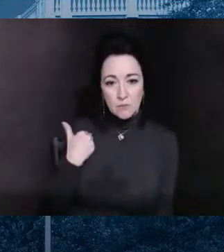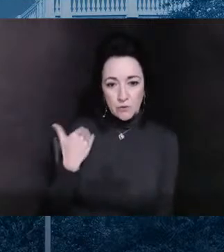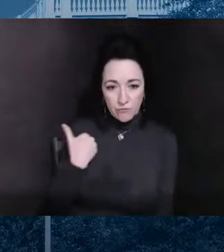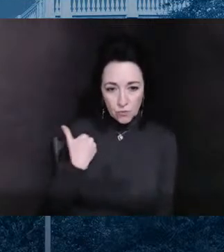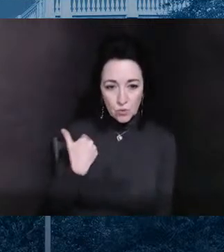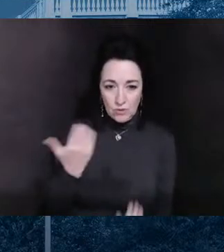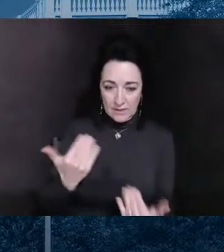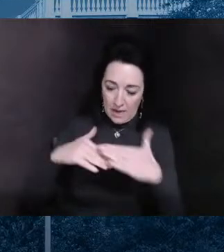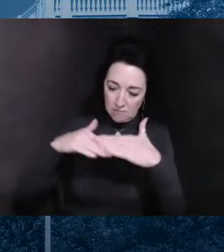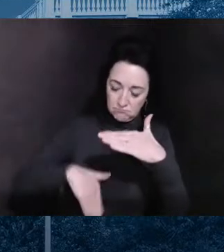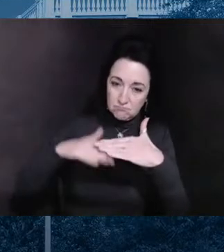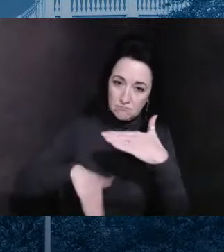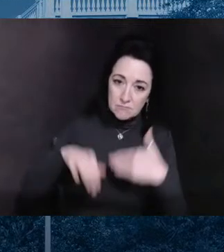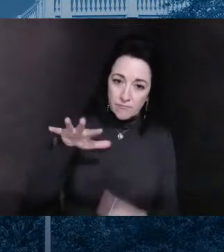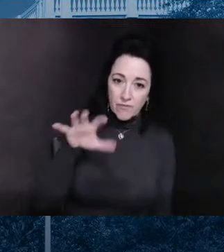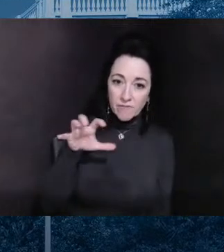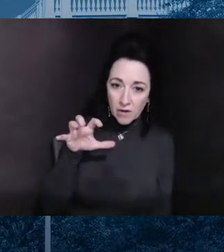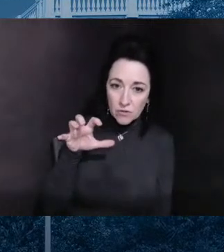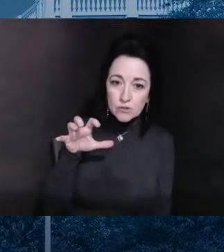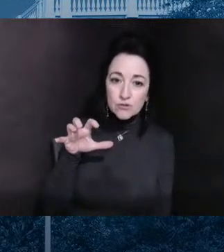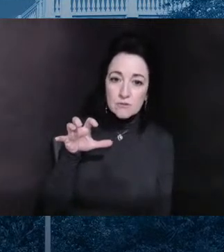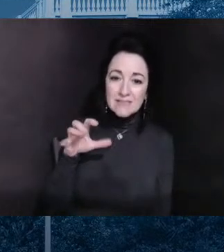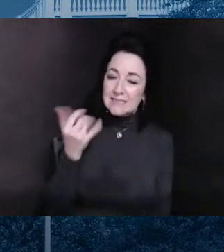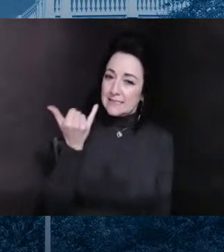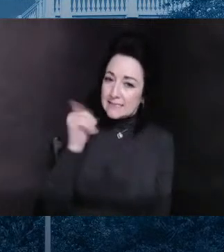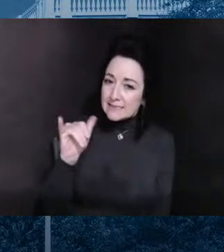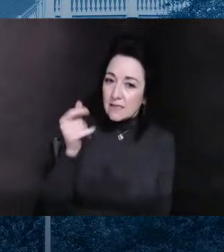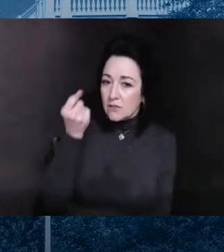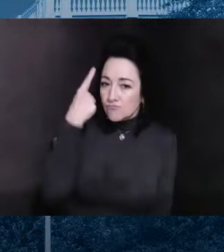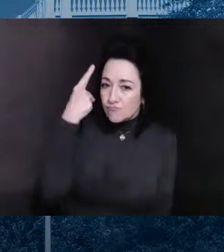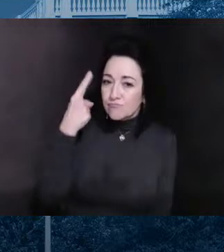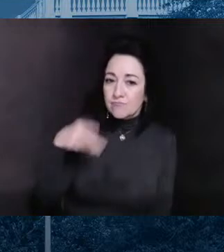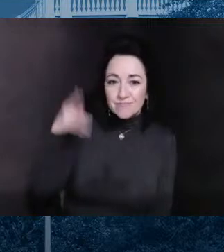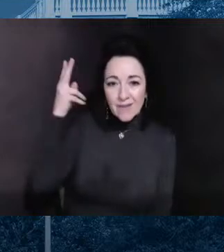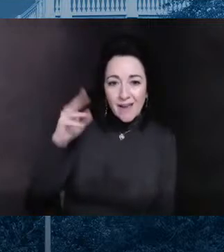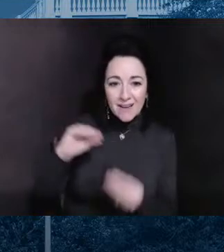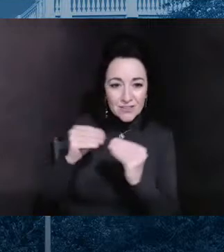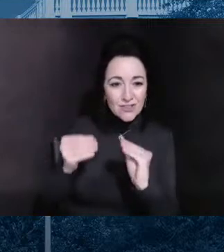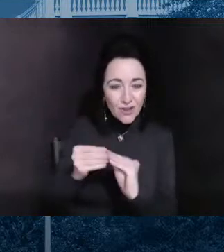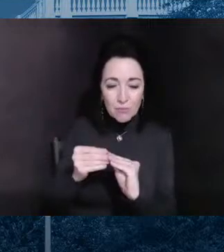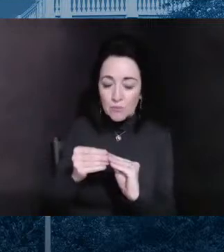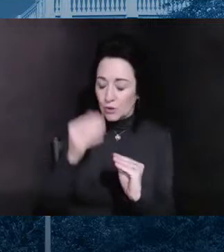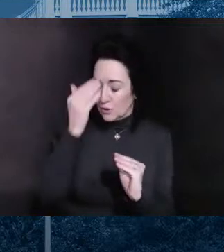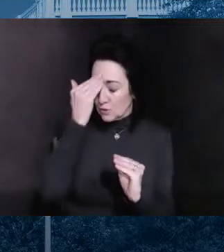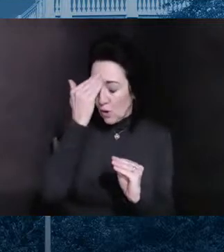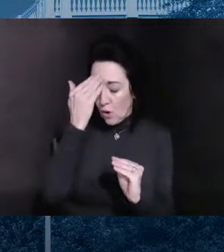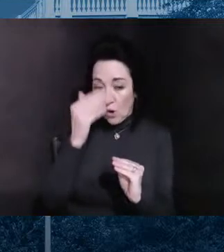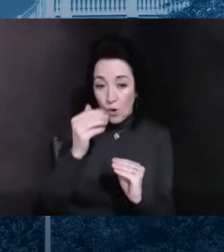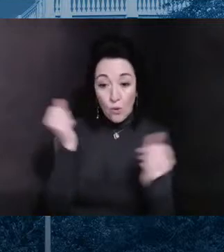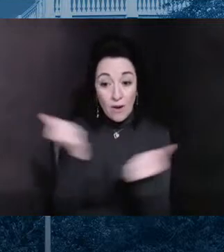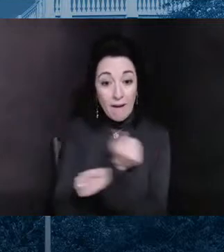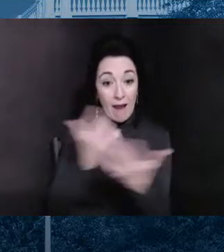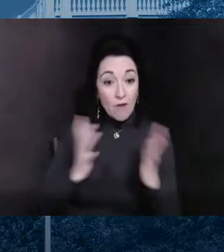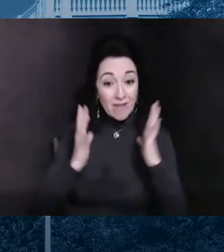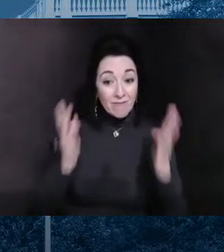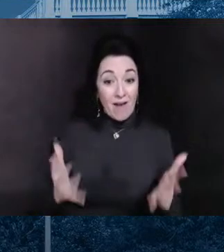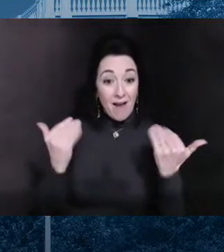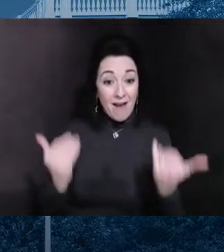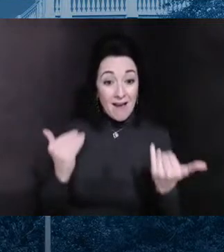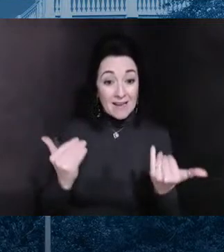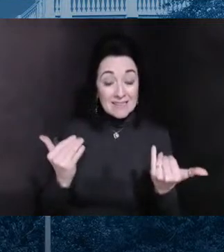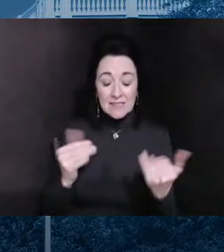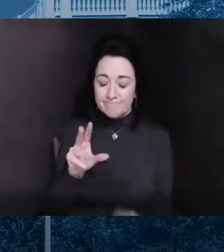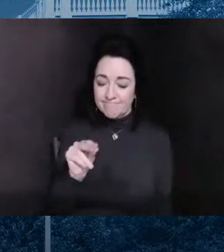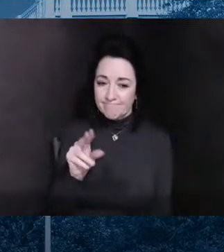500. We're still at a high level. We don't want to say that, everything's great. If you remember back in the summer, I was